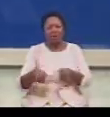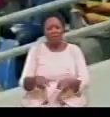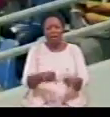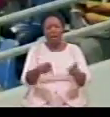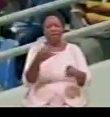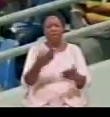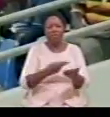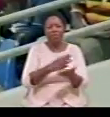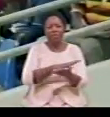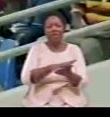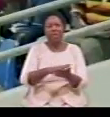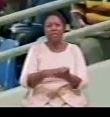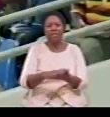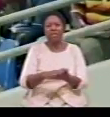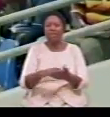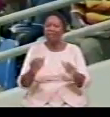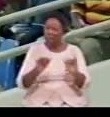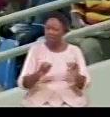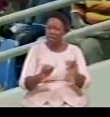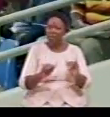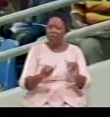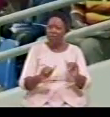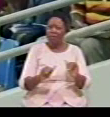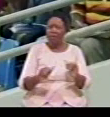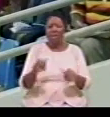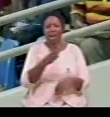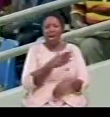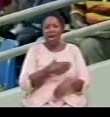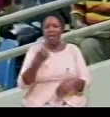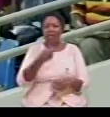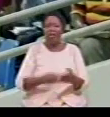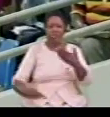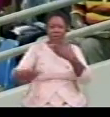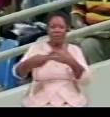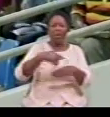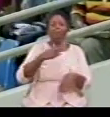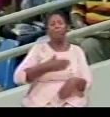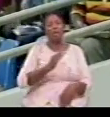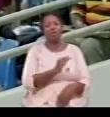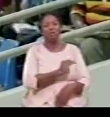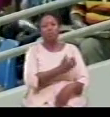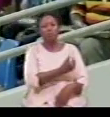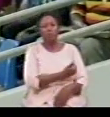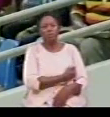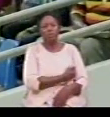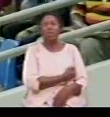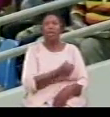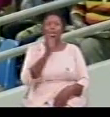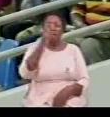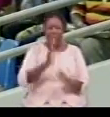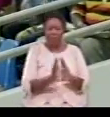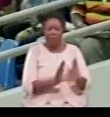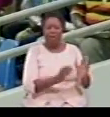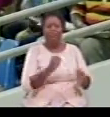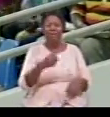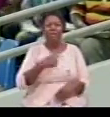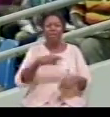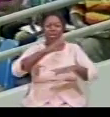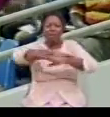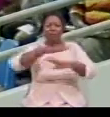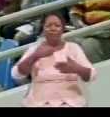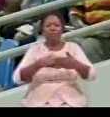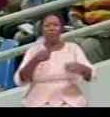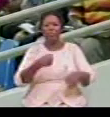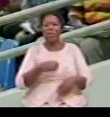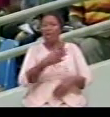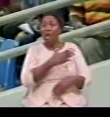path of righteousness. The same. And he restores my soul. He prepares a table before